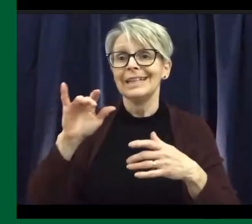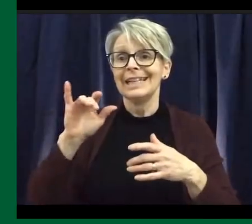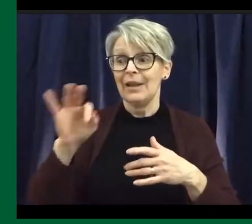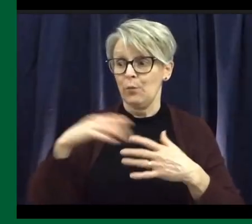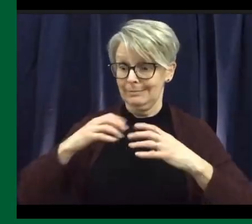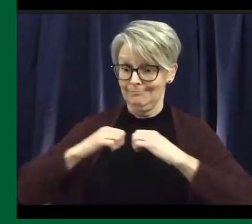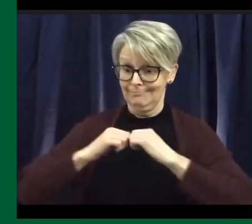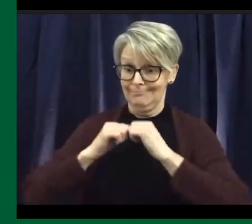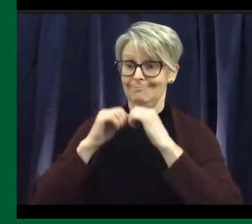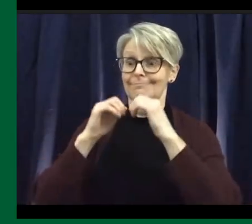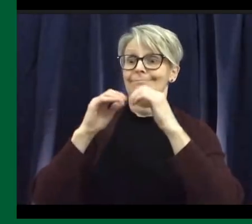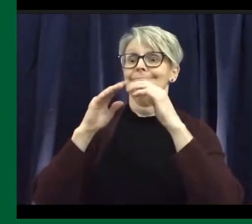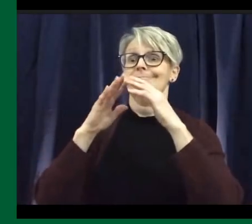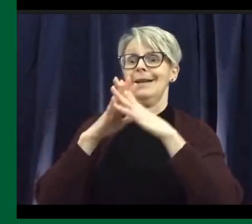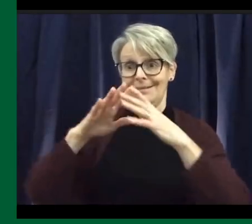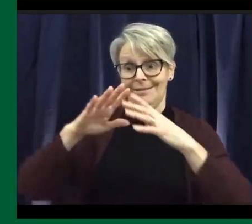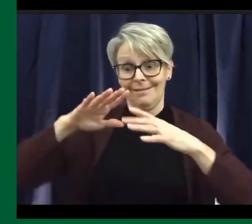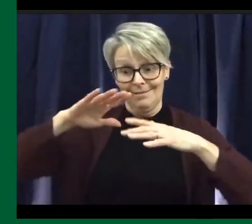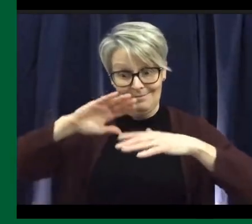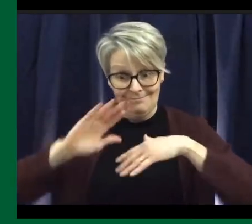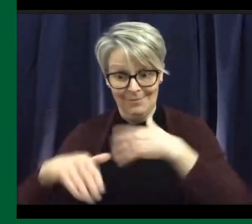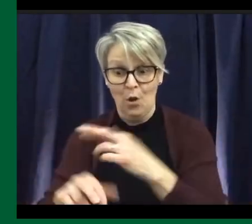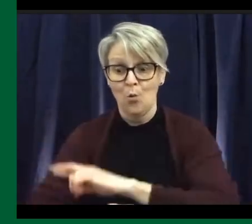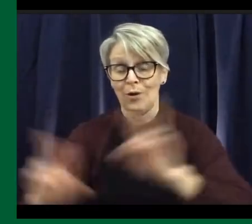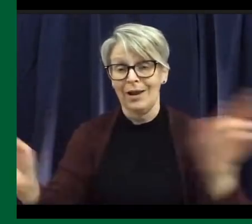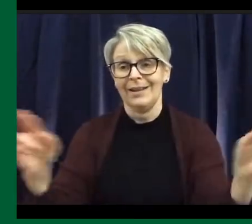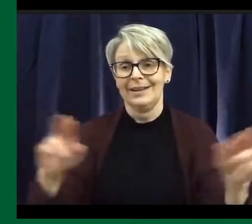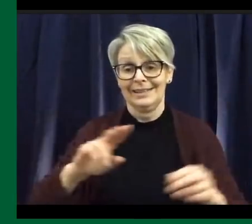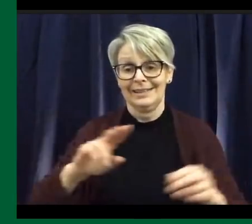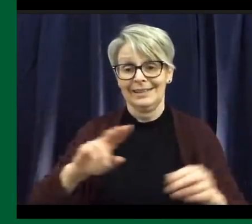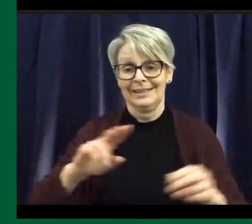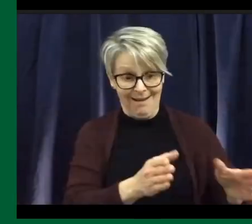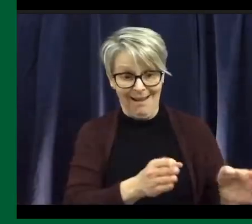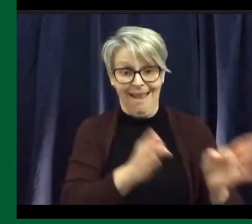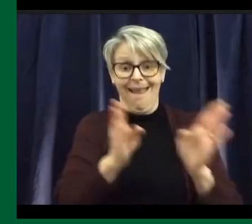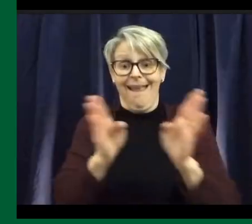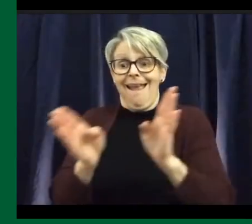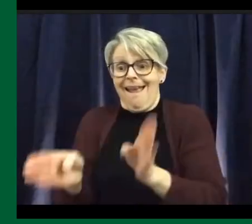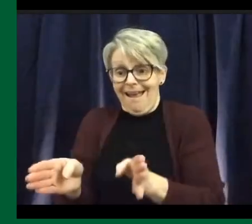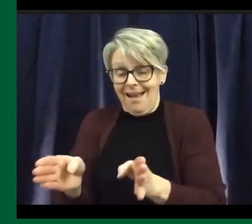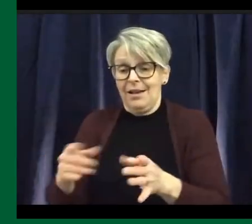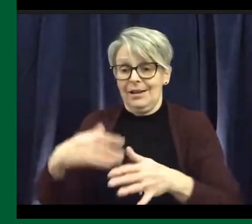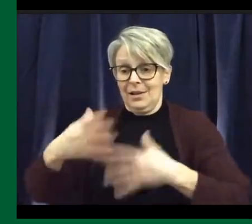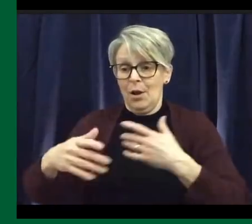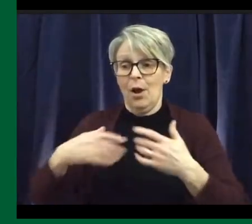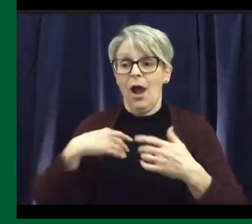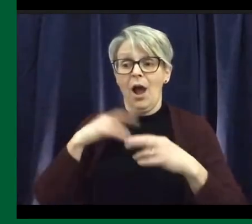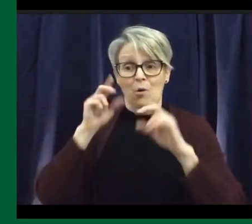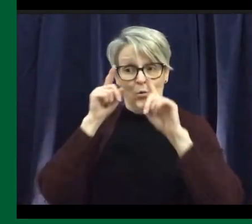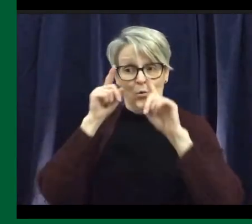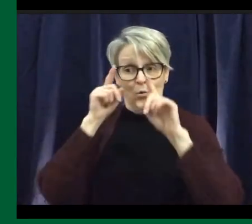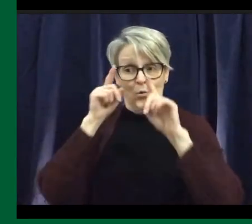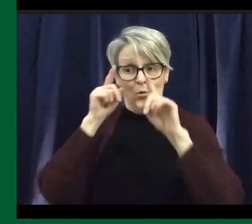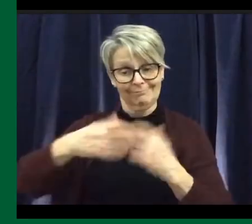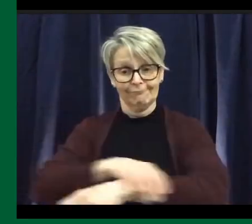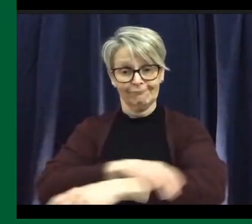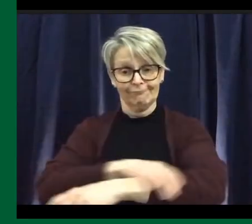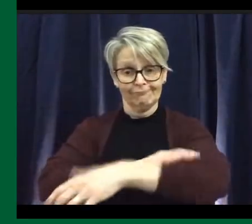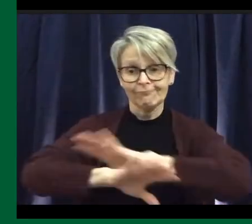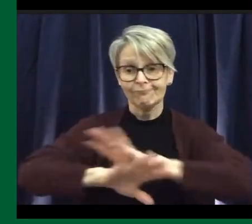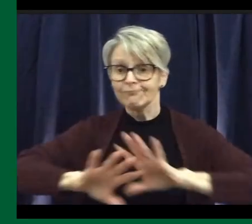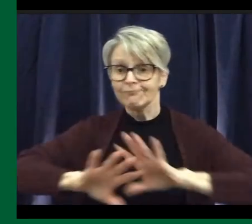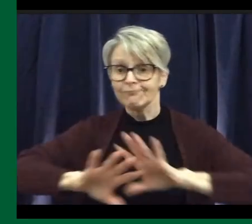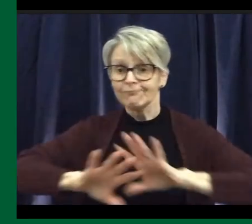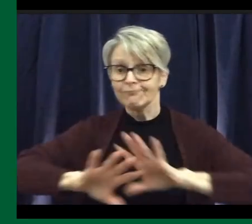2 and when we launch our the booking system in the coming weeks, that we're ready and that we're going to provide the best possible